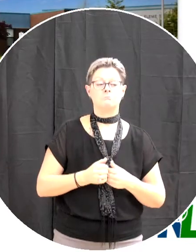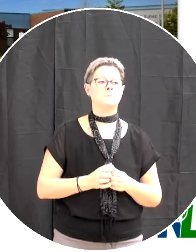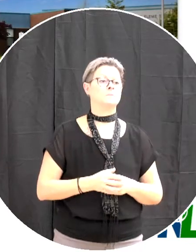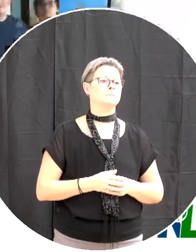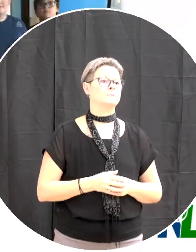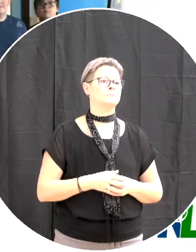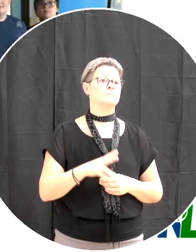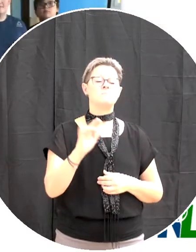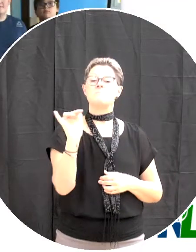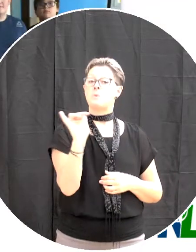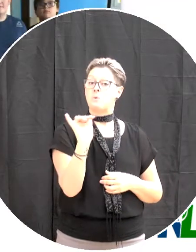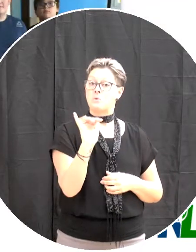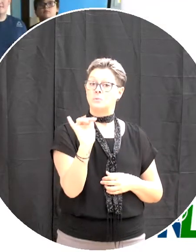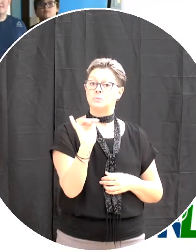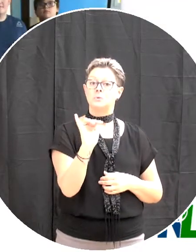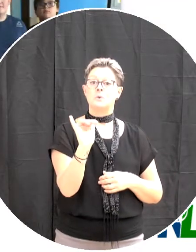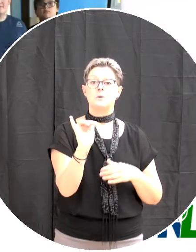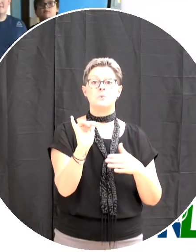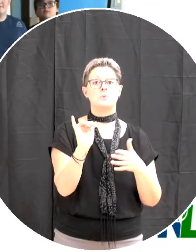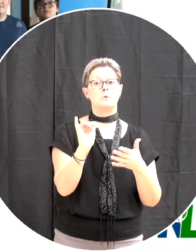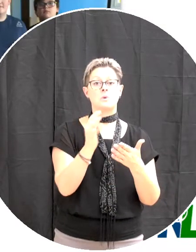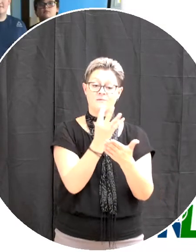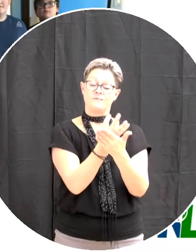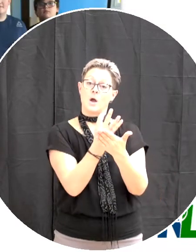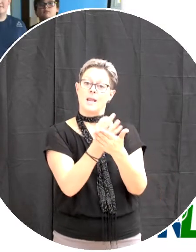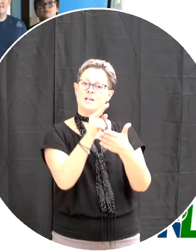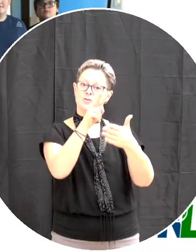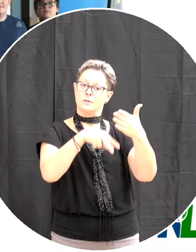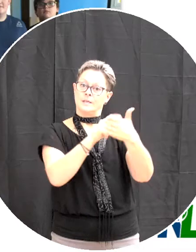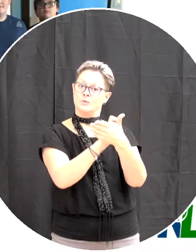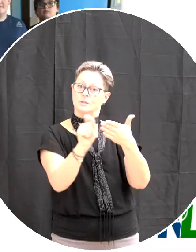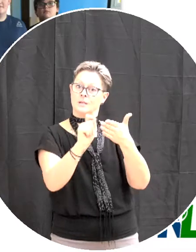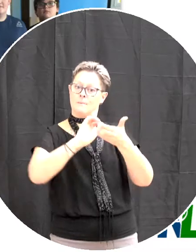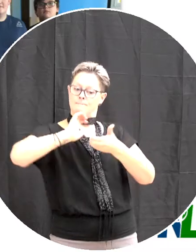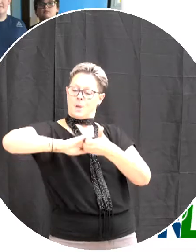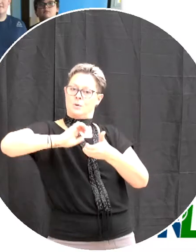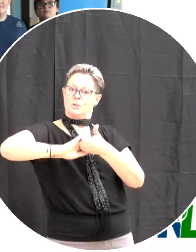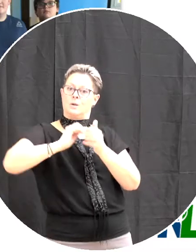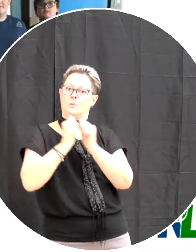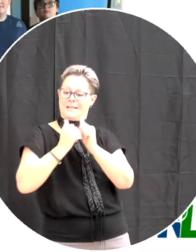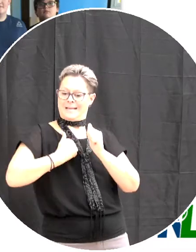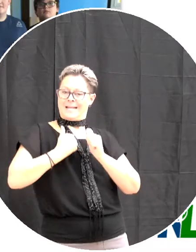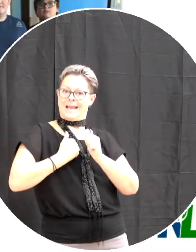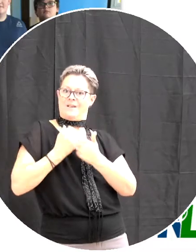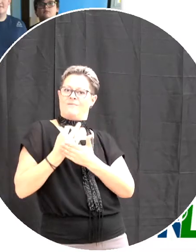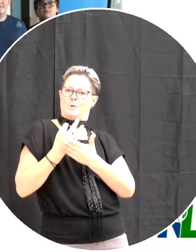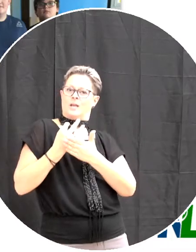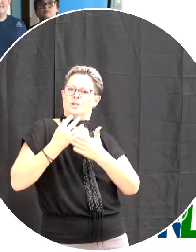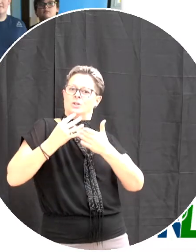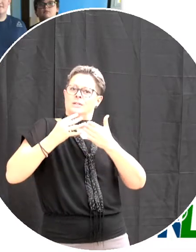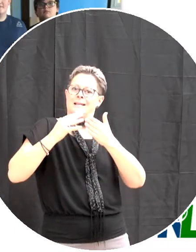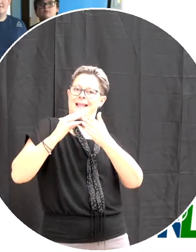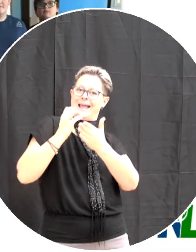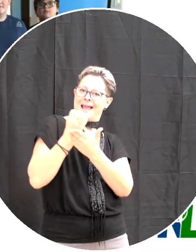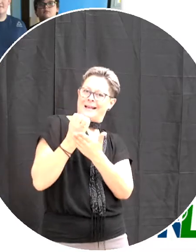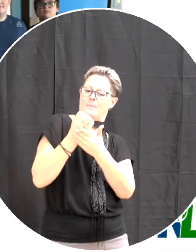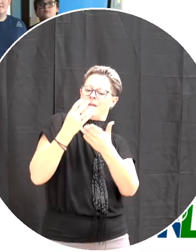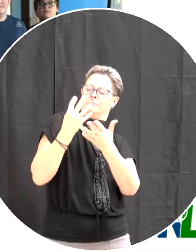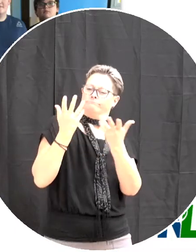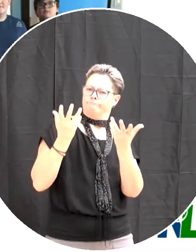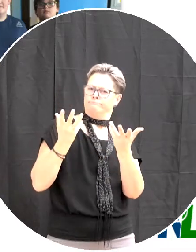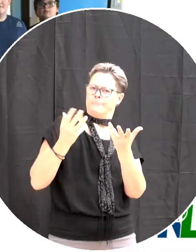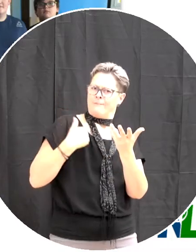As well, we've had financial literacy partnership with the Canadian Foundation of Economic Education, some